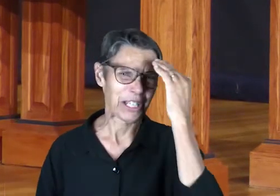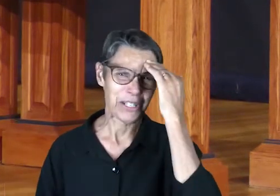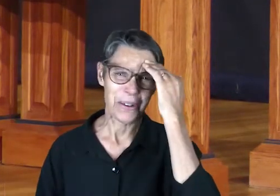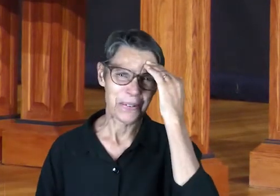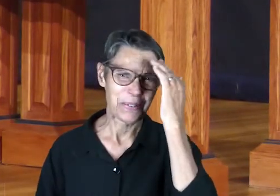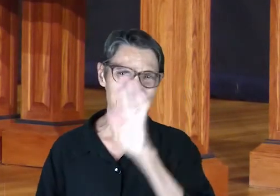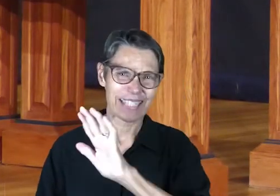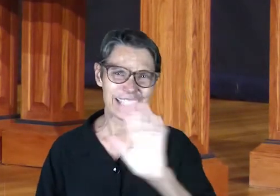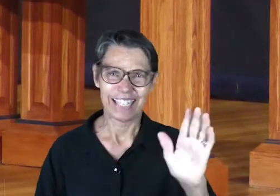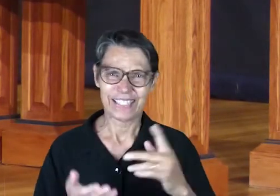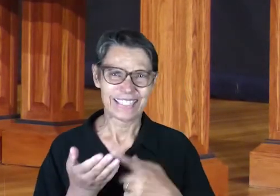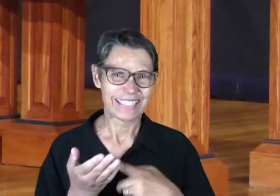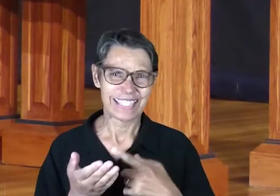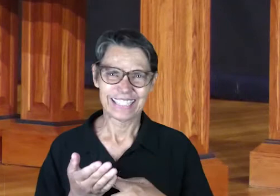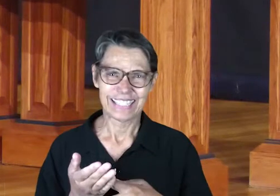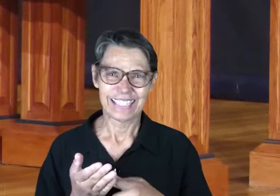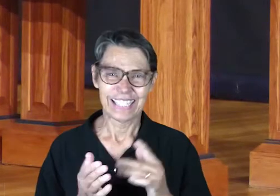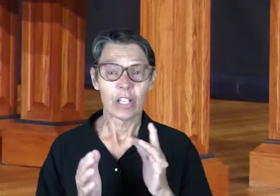Jesus knows.